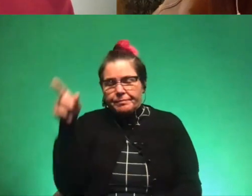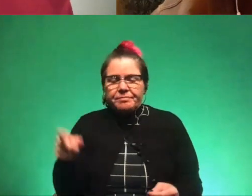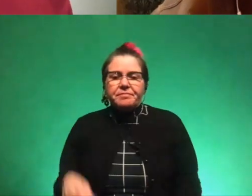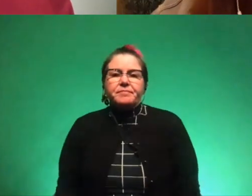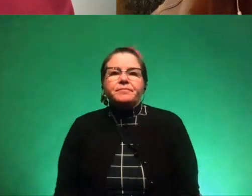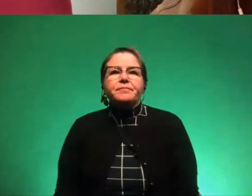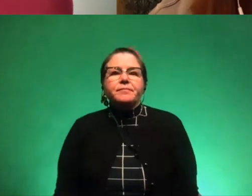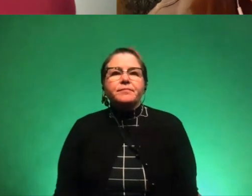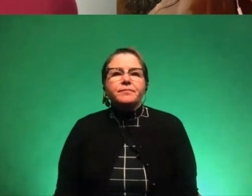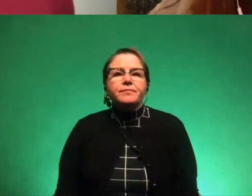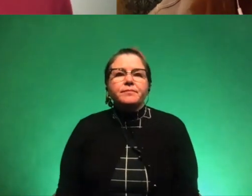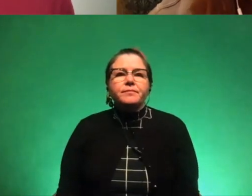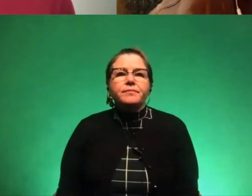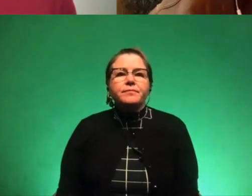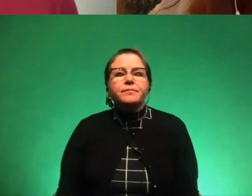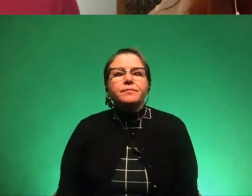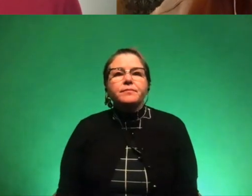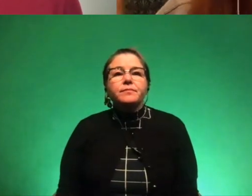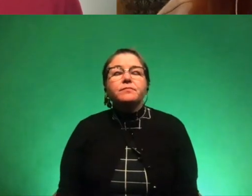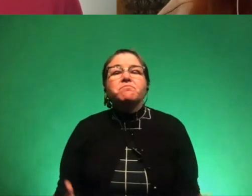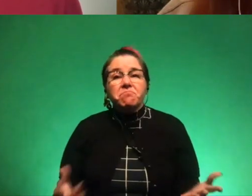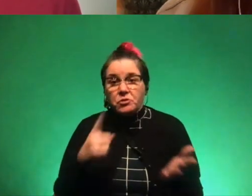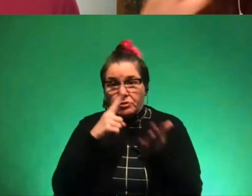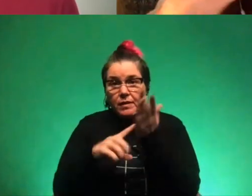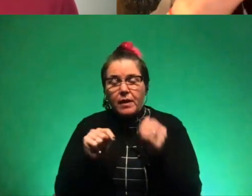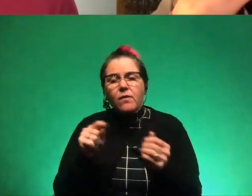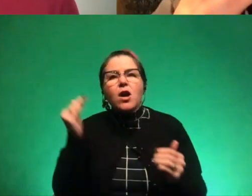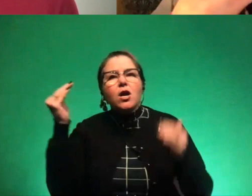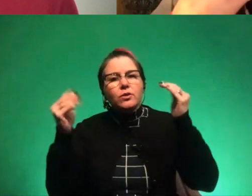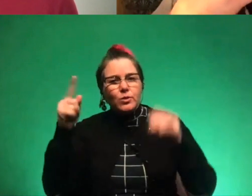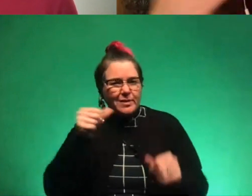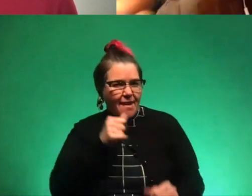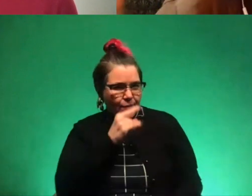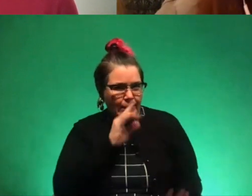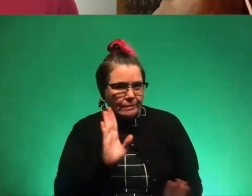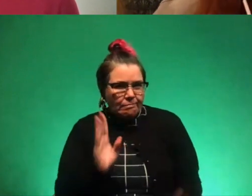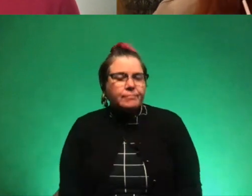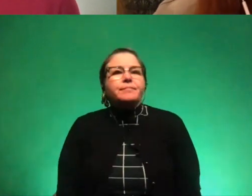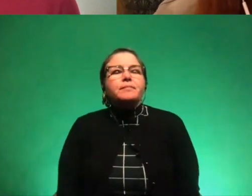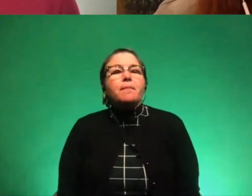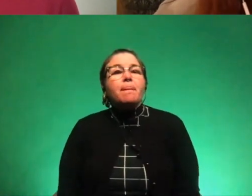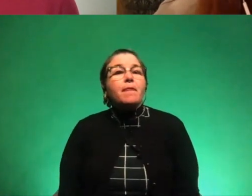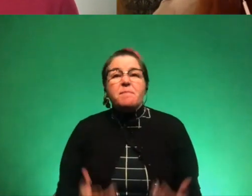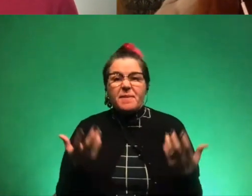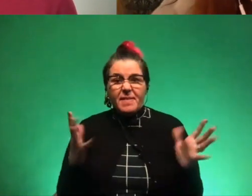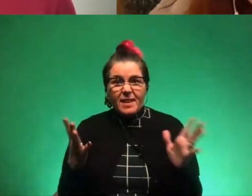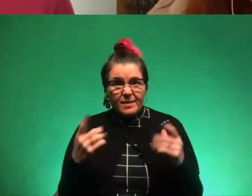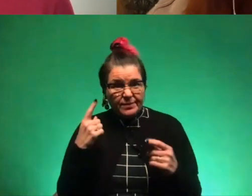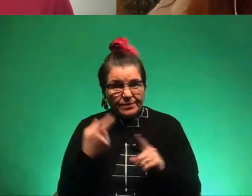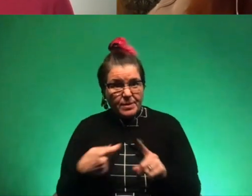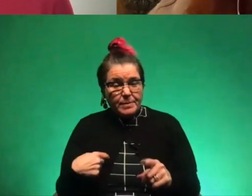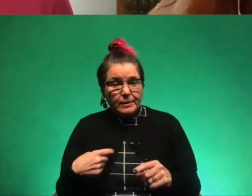for the European folks. So you can check that out. That's for adults, not for kids. But that's about it from me.